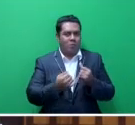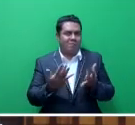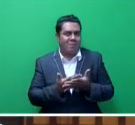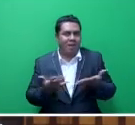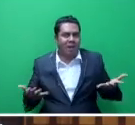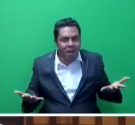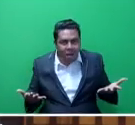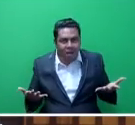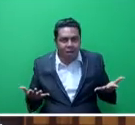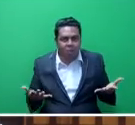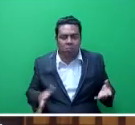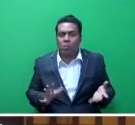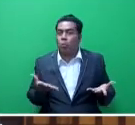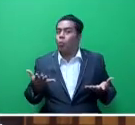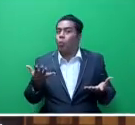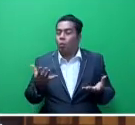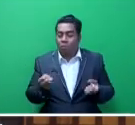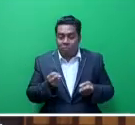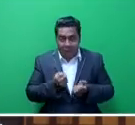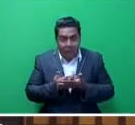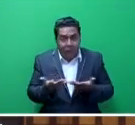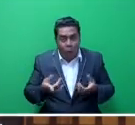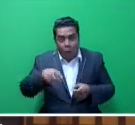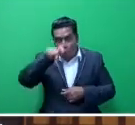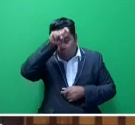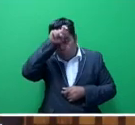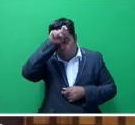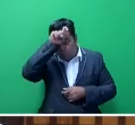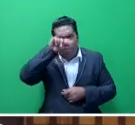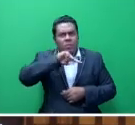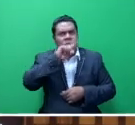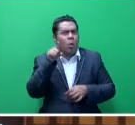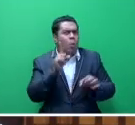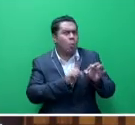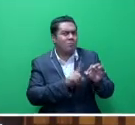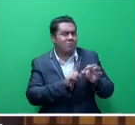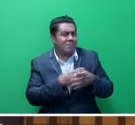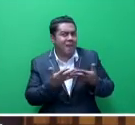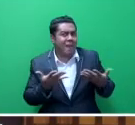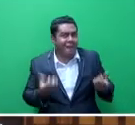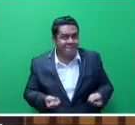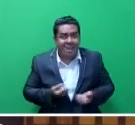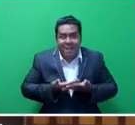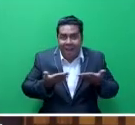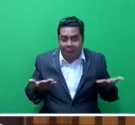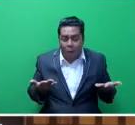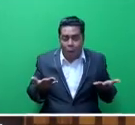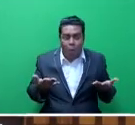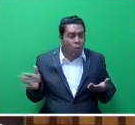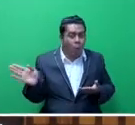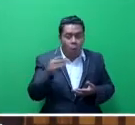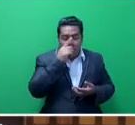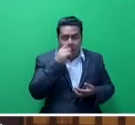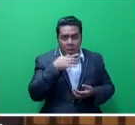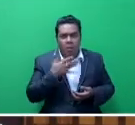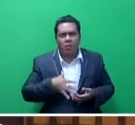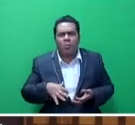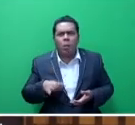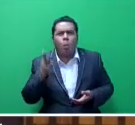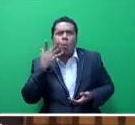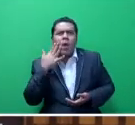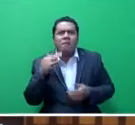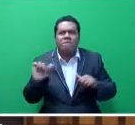heights. The burning question on the minds of the world's economists and every Fijian is, when will it